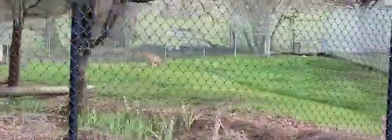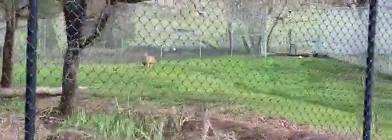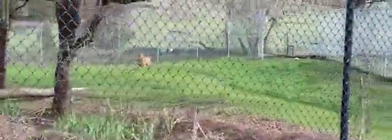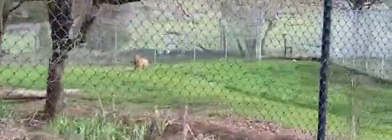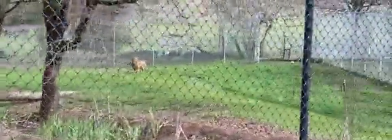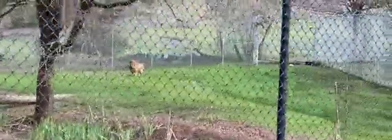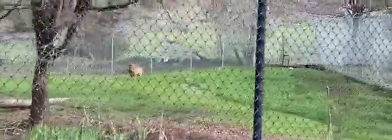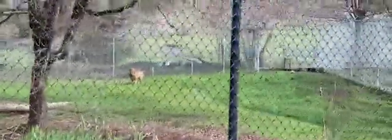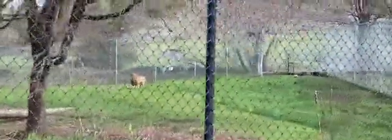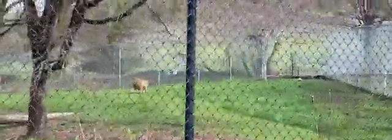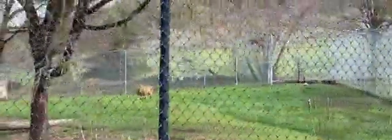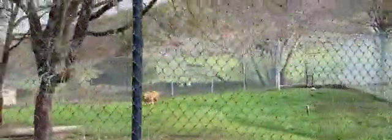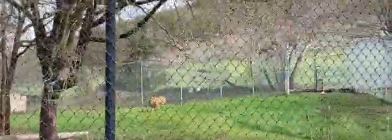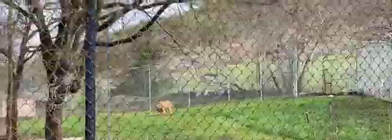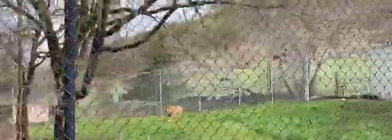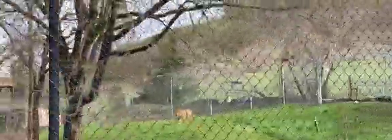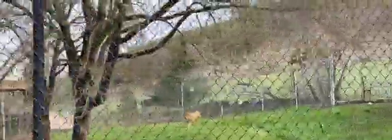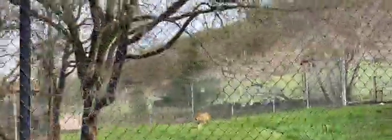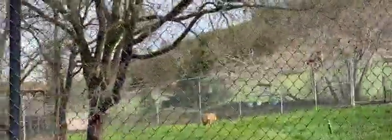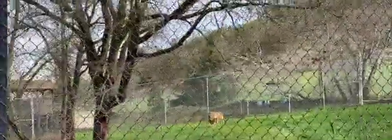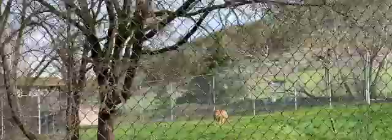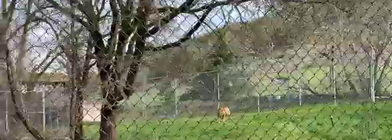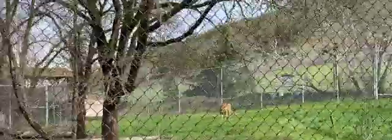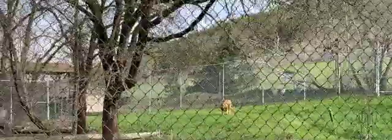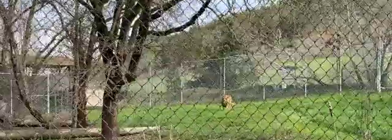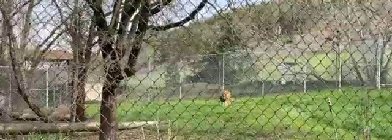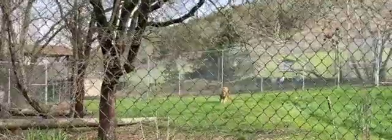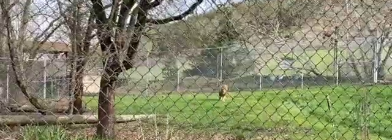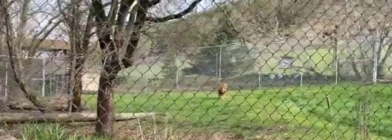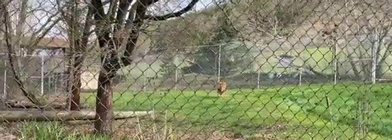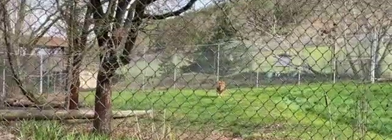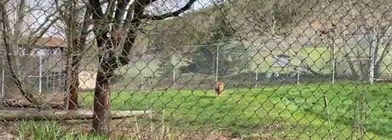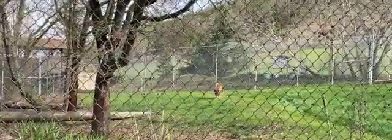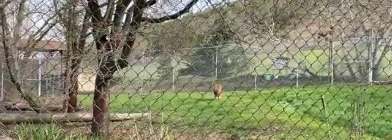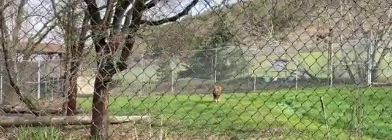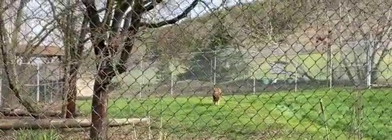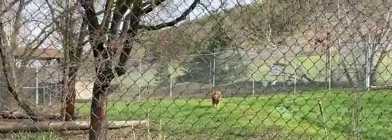mane. Okay, I caught him doing his private business.